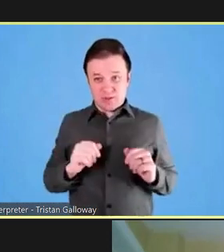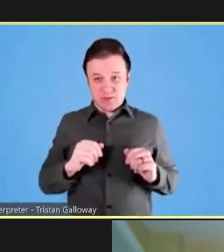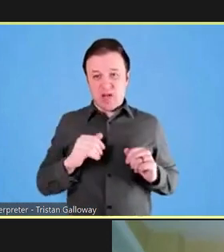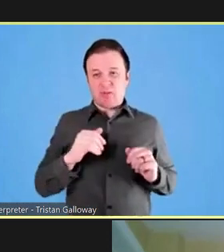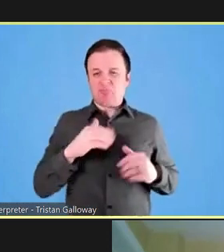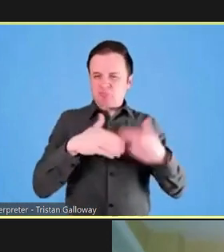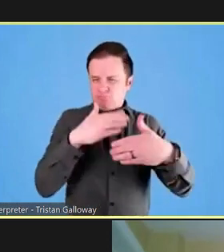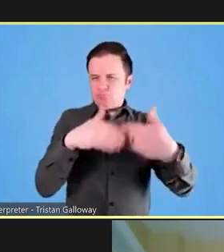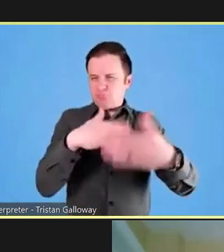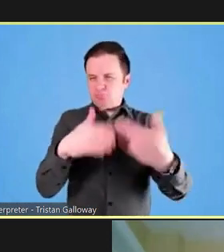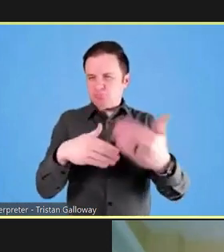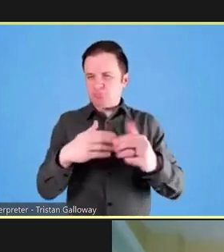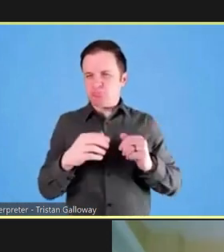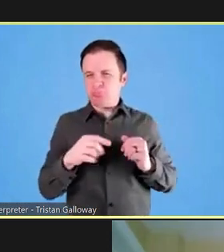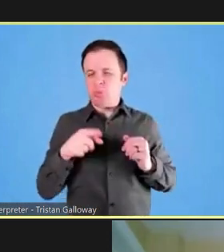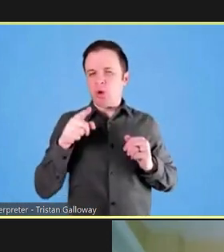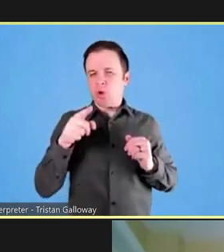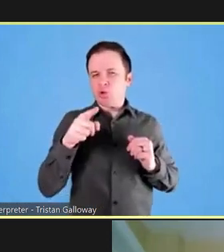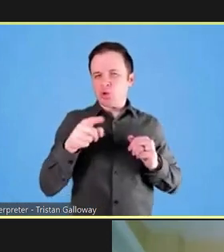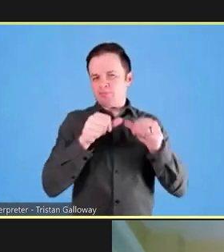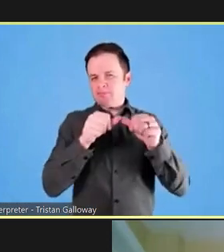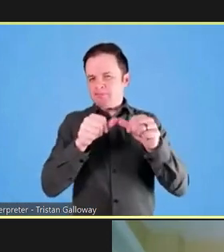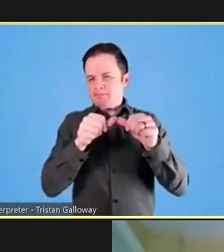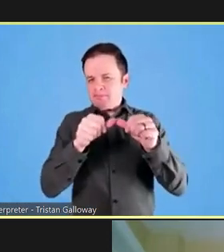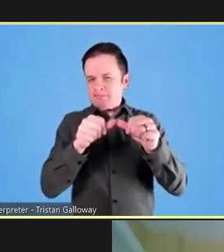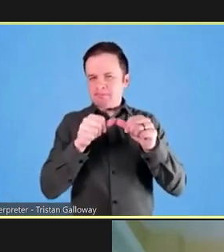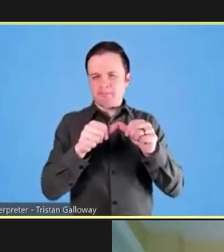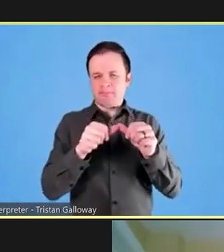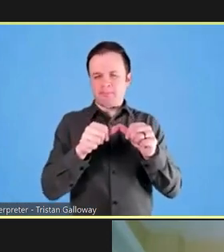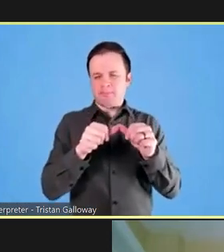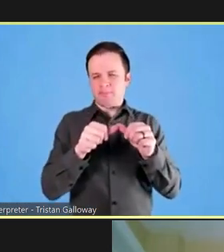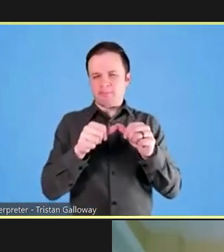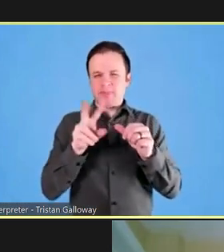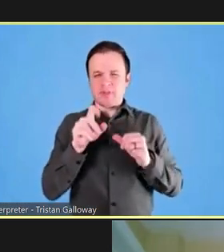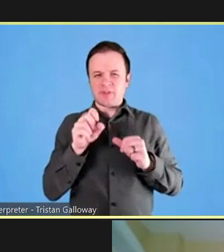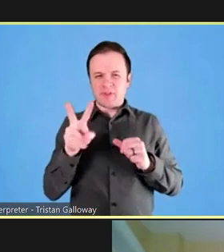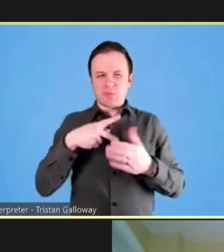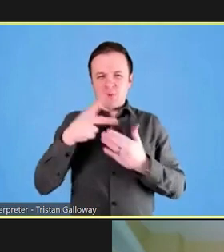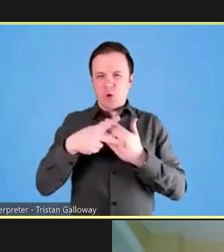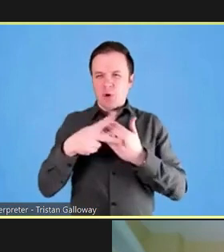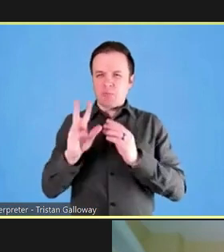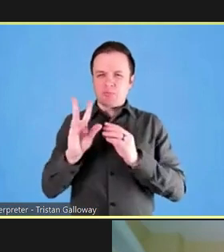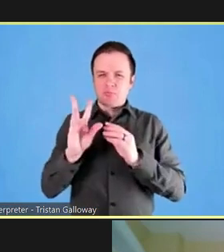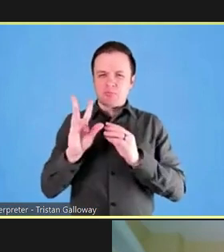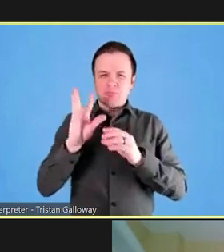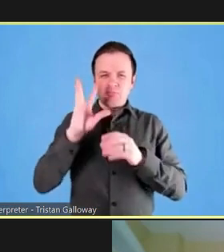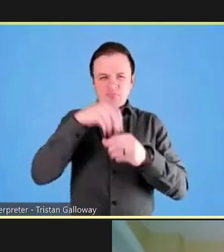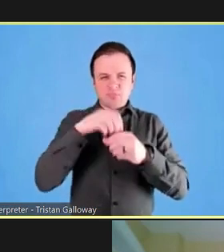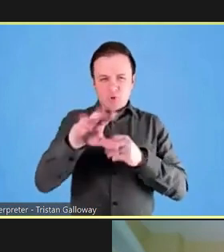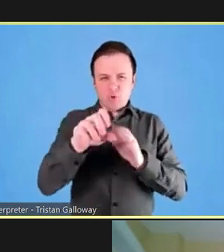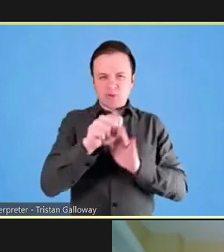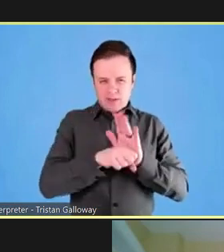term as you move forward in implementing the VSV program in your state.